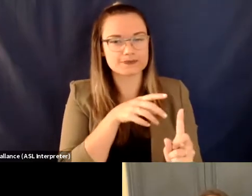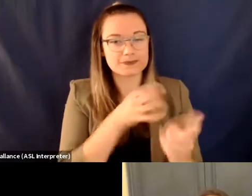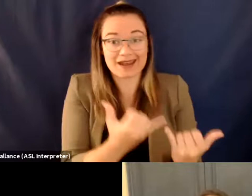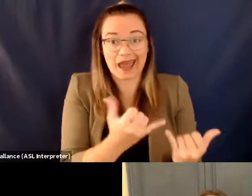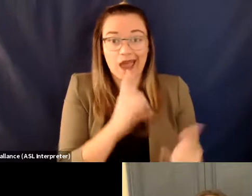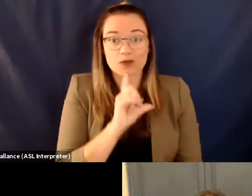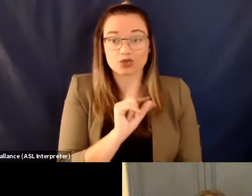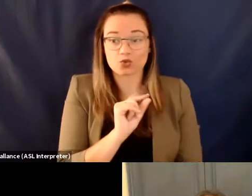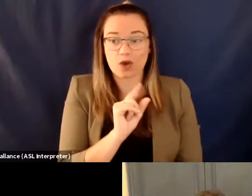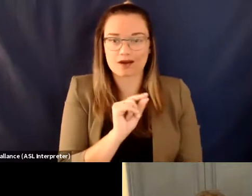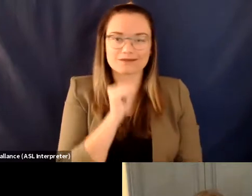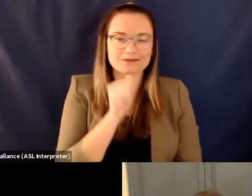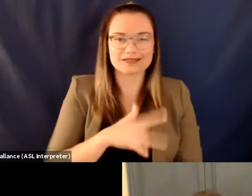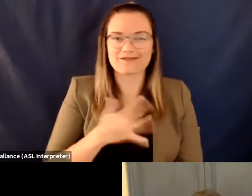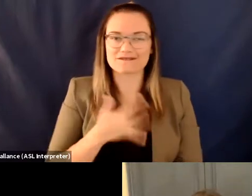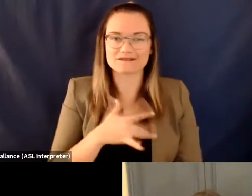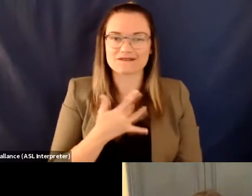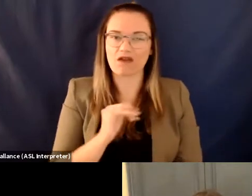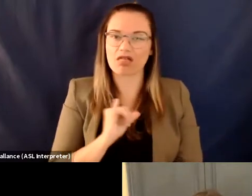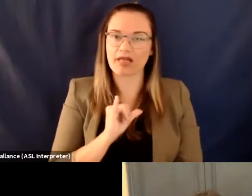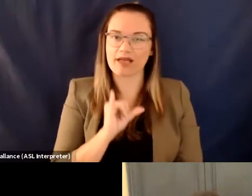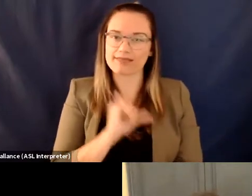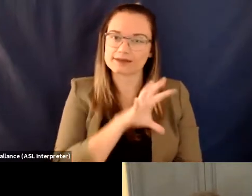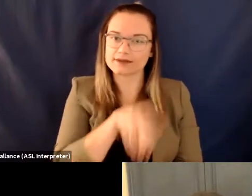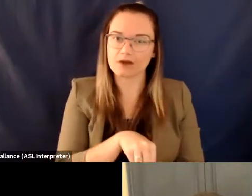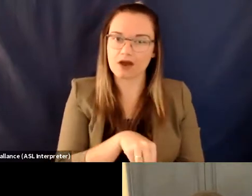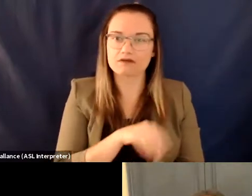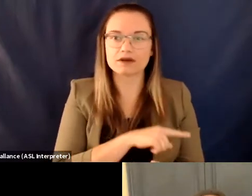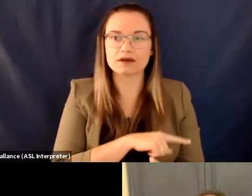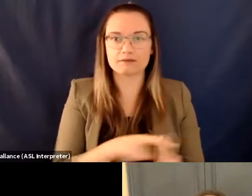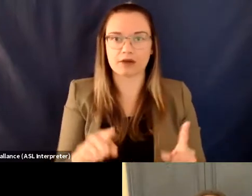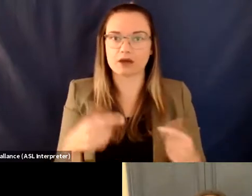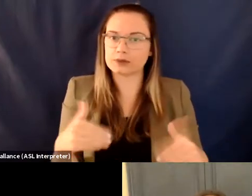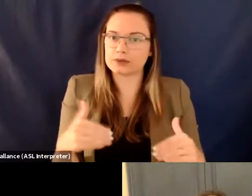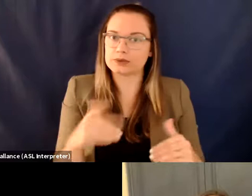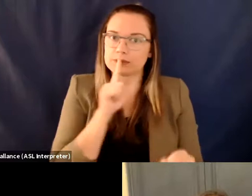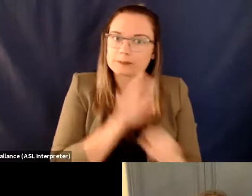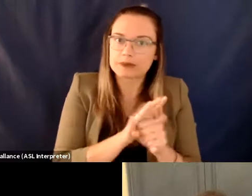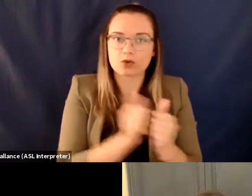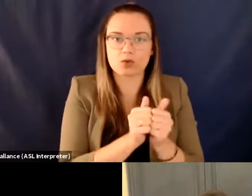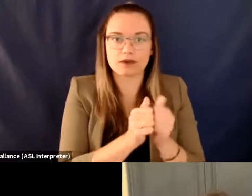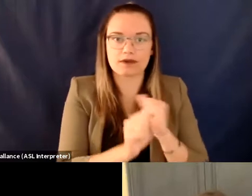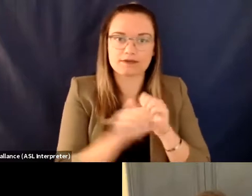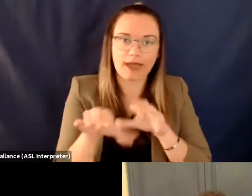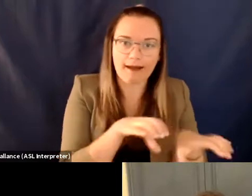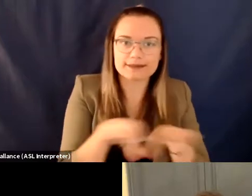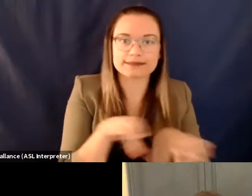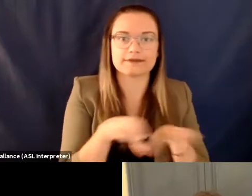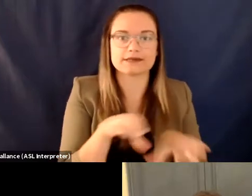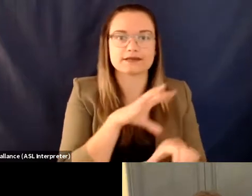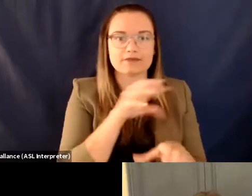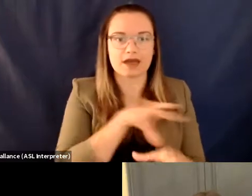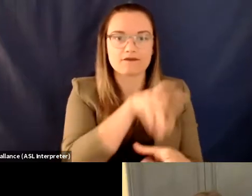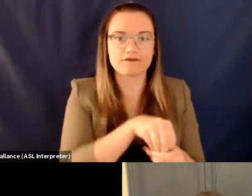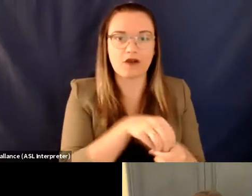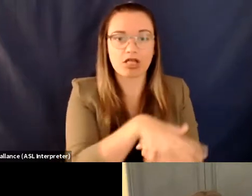20, does not feel like he has that in him, but is incredibly committed to activism and organizing locally